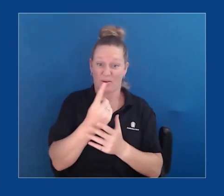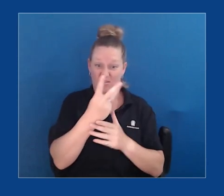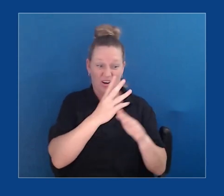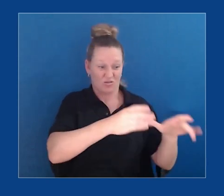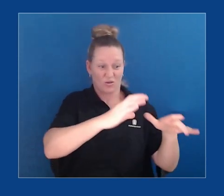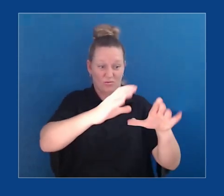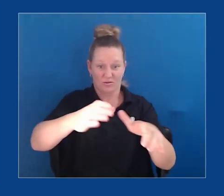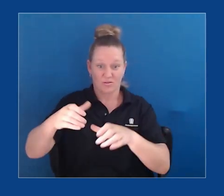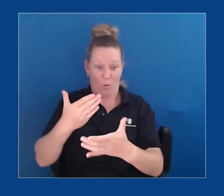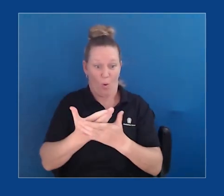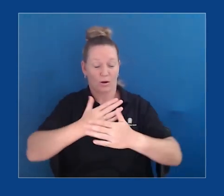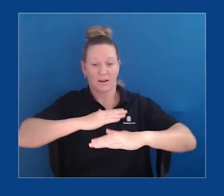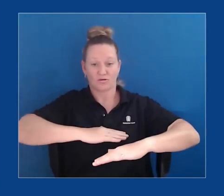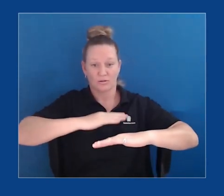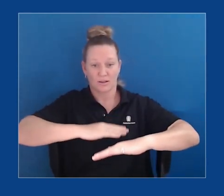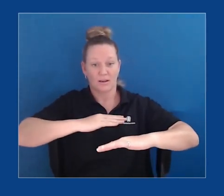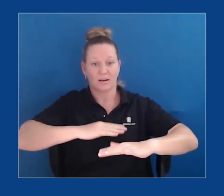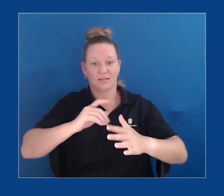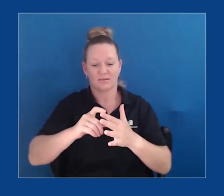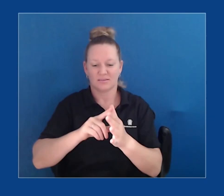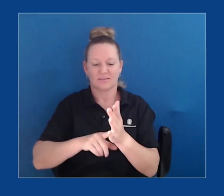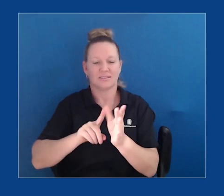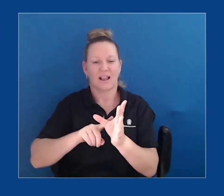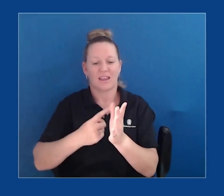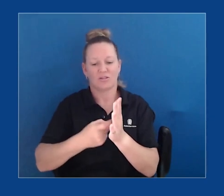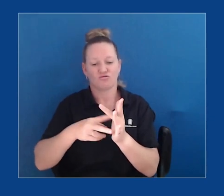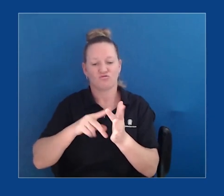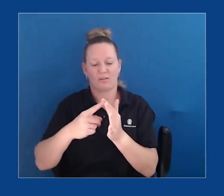Daly Finnis River region.